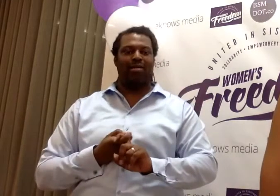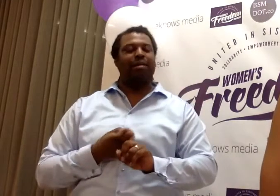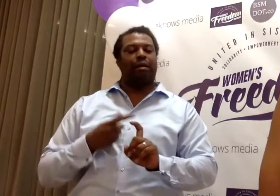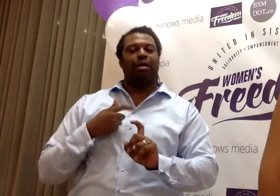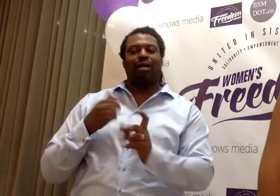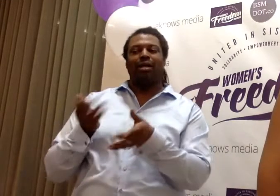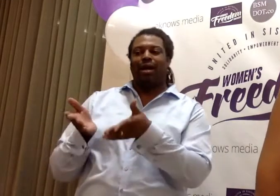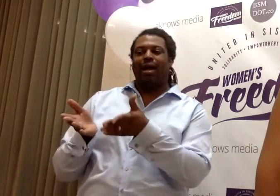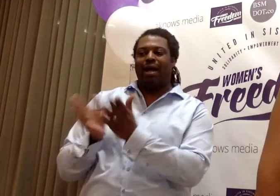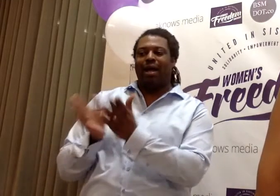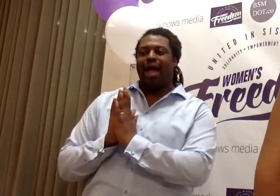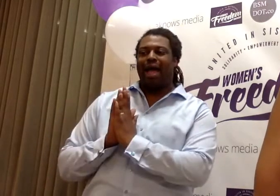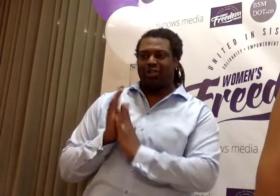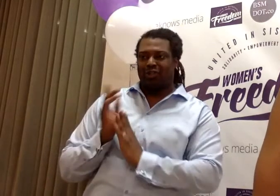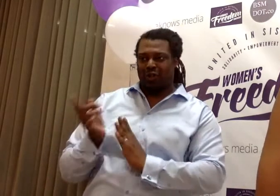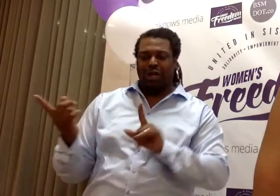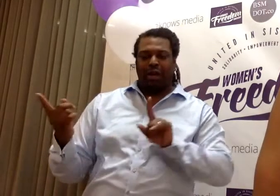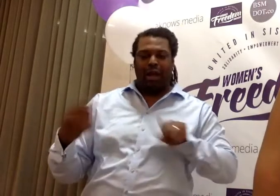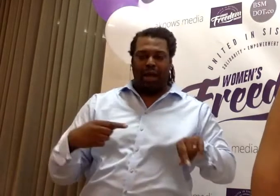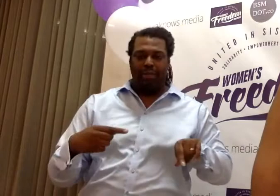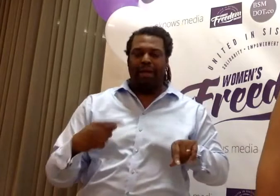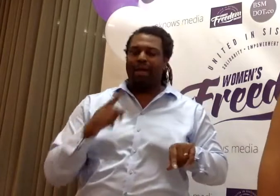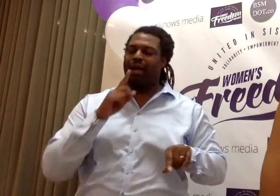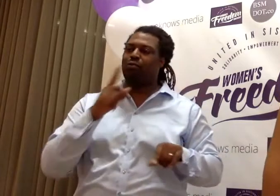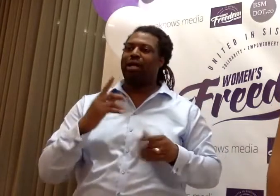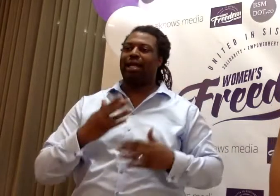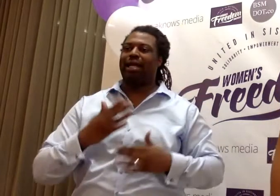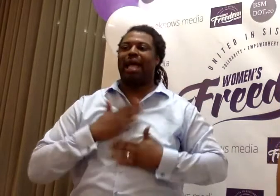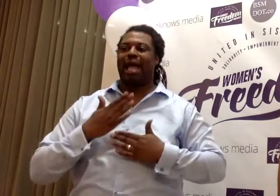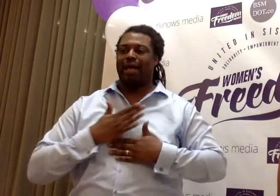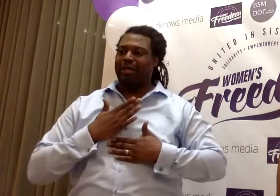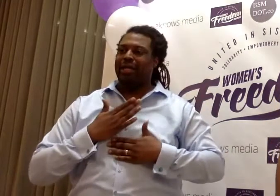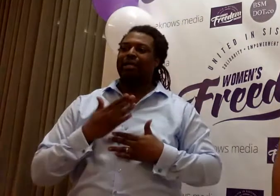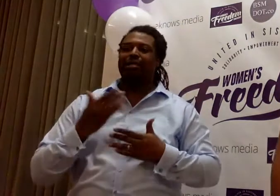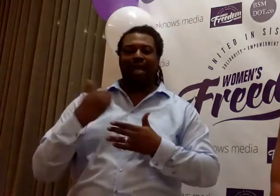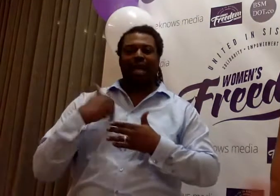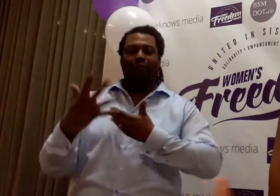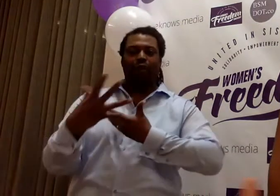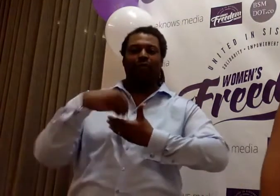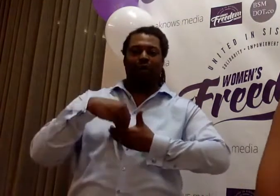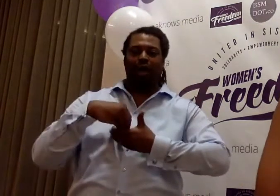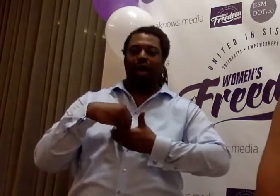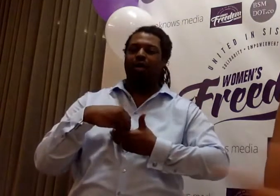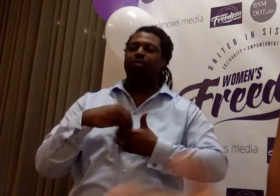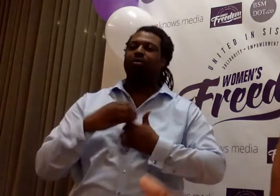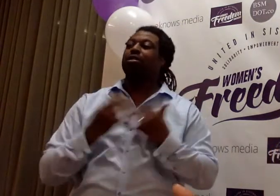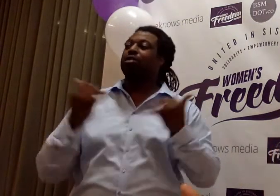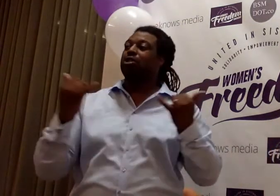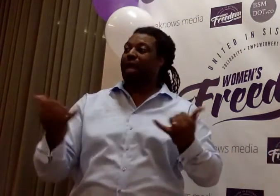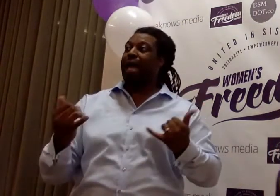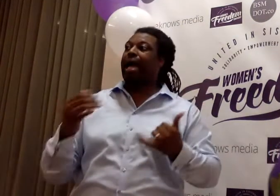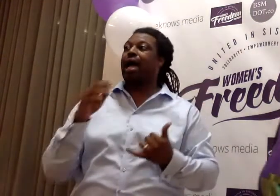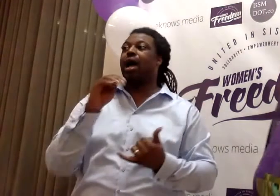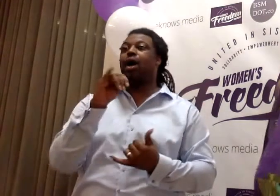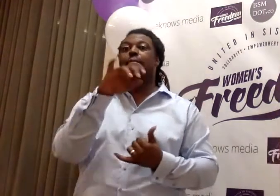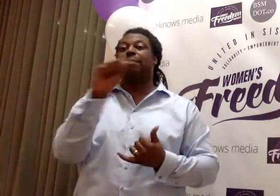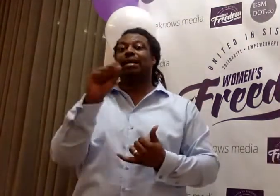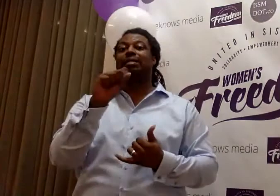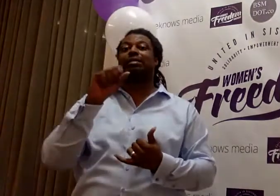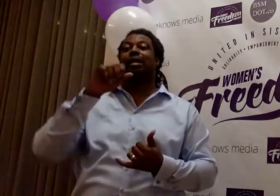her, and I'm so happy to have her in my kitchen cabinet. Without further ado, Miss LJW Williams.